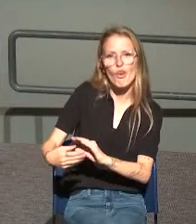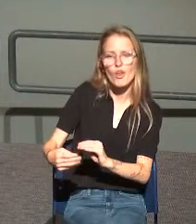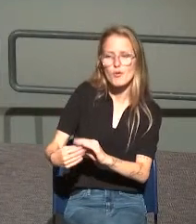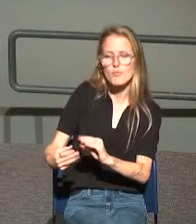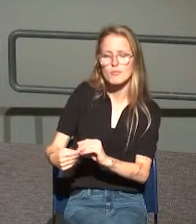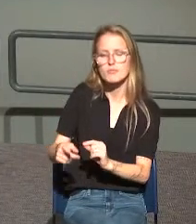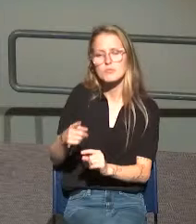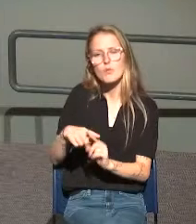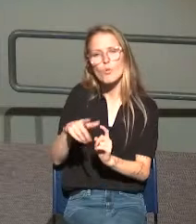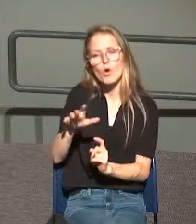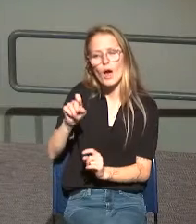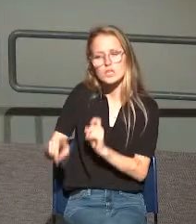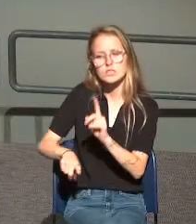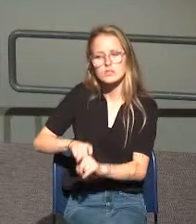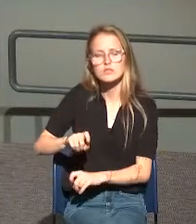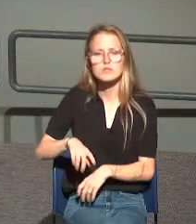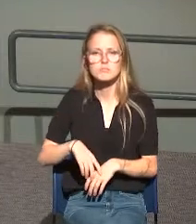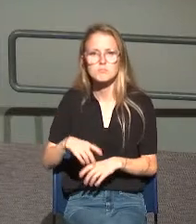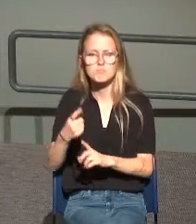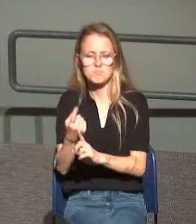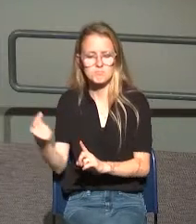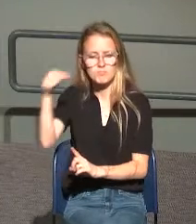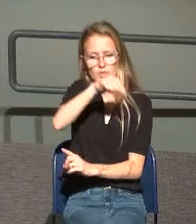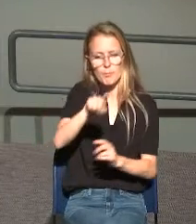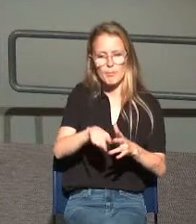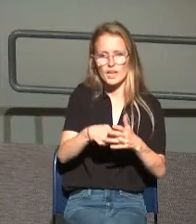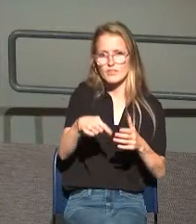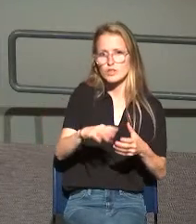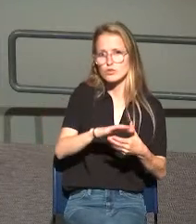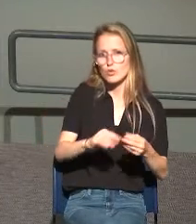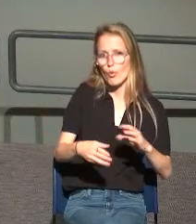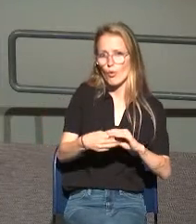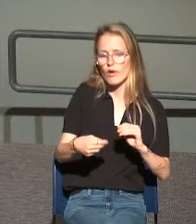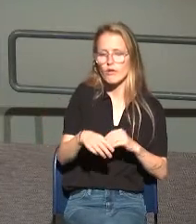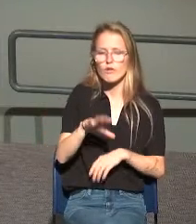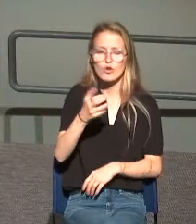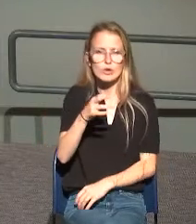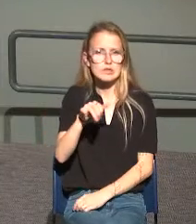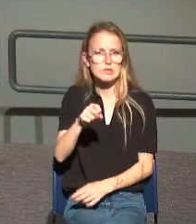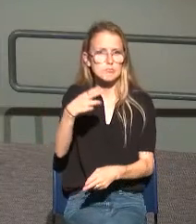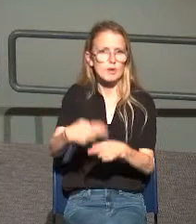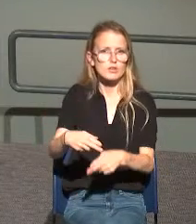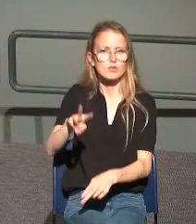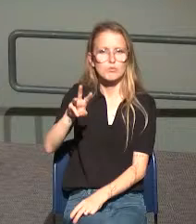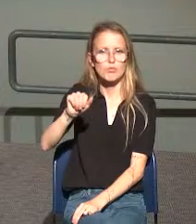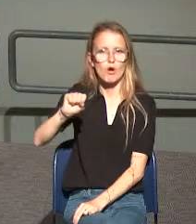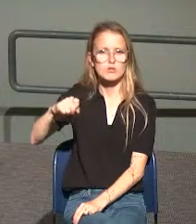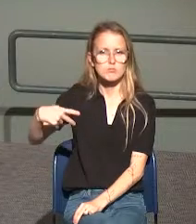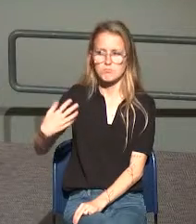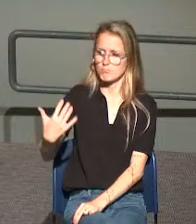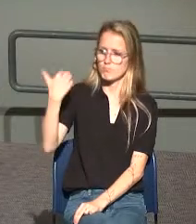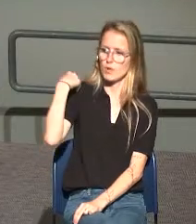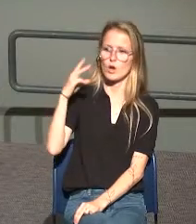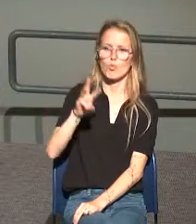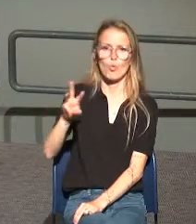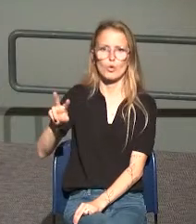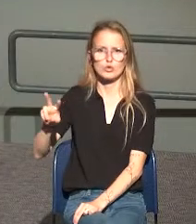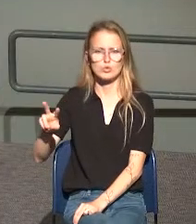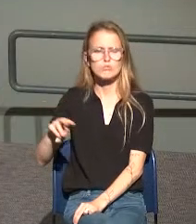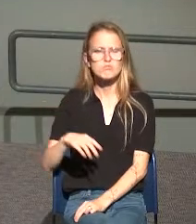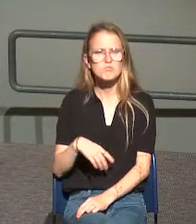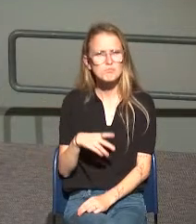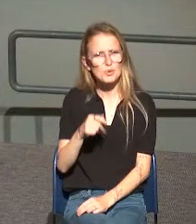Start with the beginning of this story. You mentioned the WASP, Chris, in World War II. What are women doing in terms of